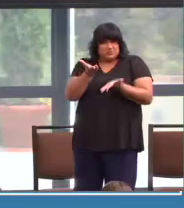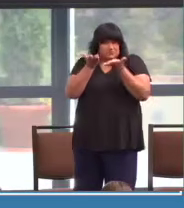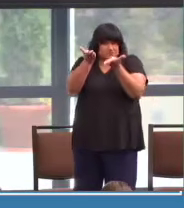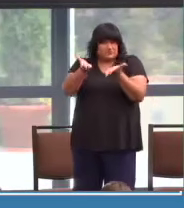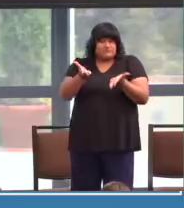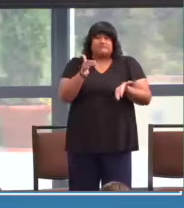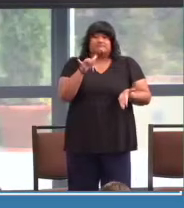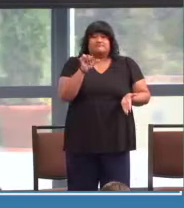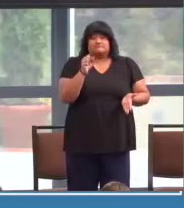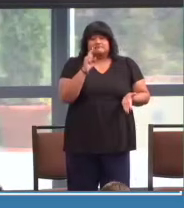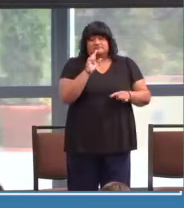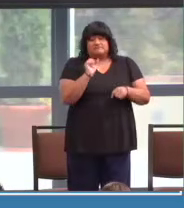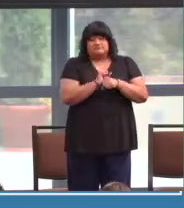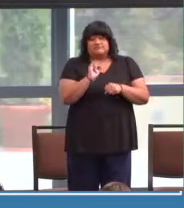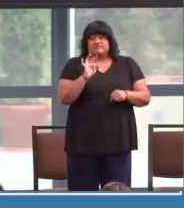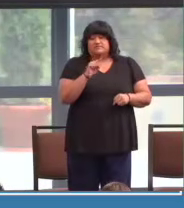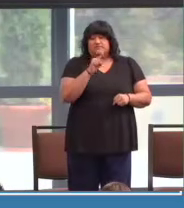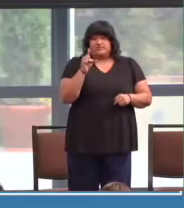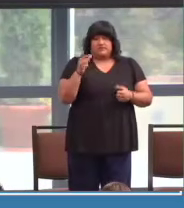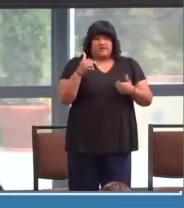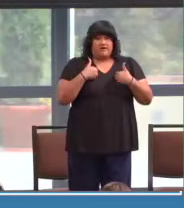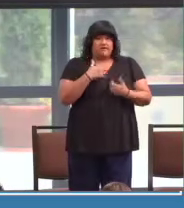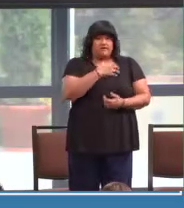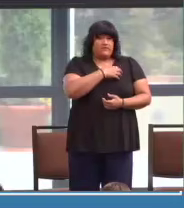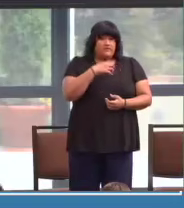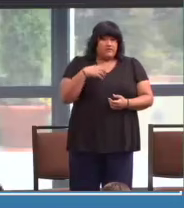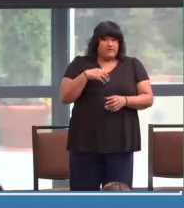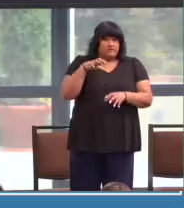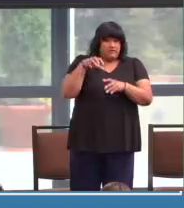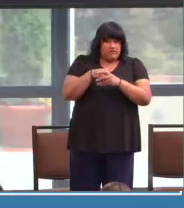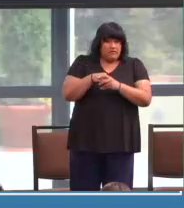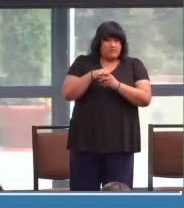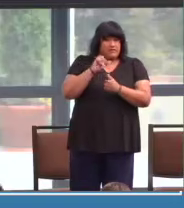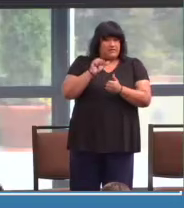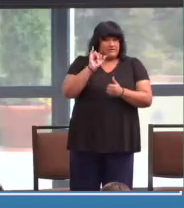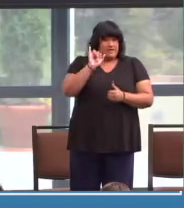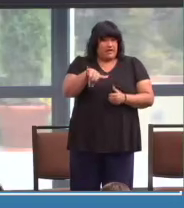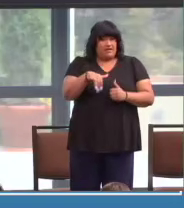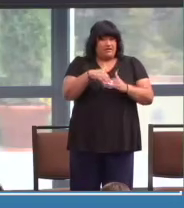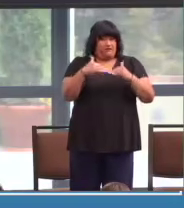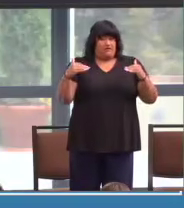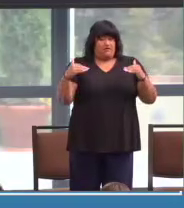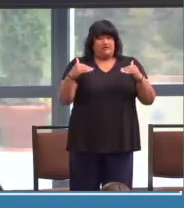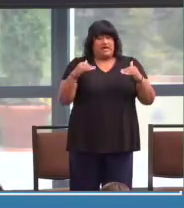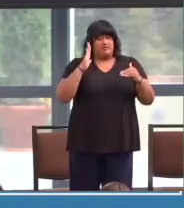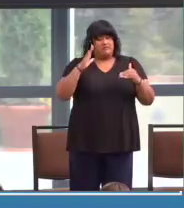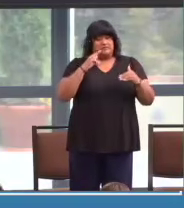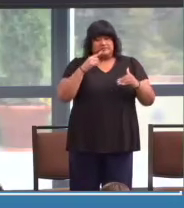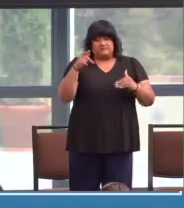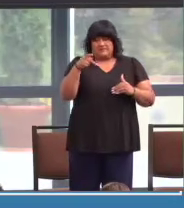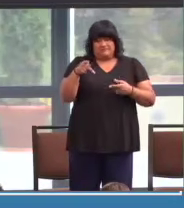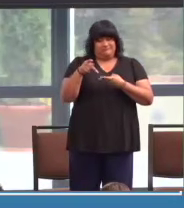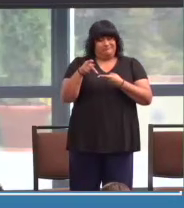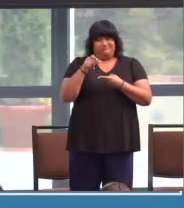like? Absolutely. If you have organ involvement to that extent, I would say Plaquenil is not going to be the